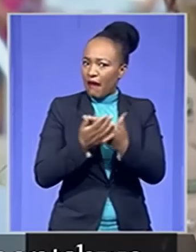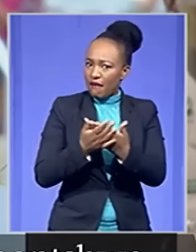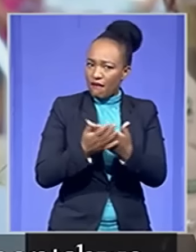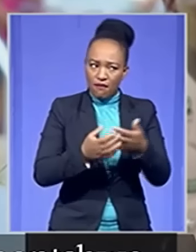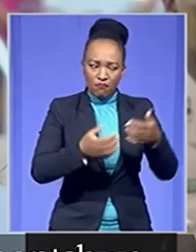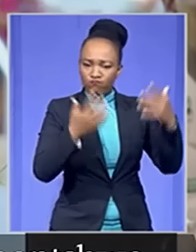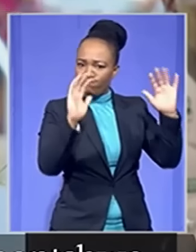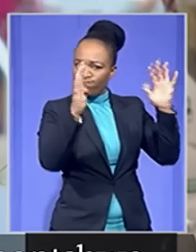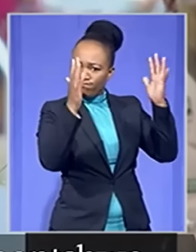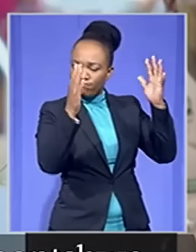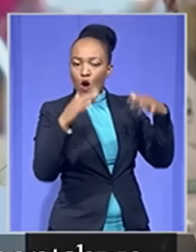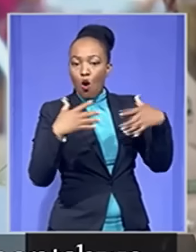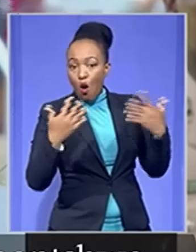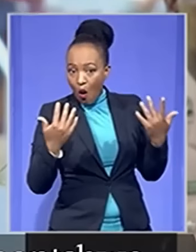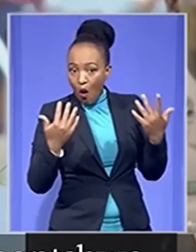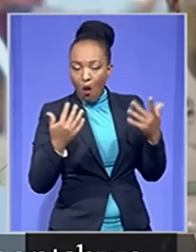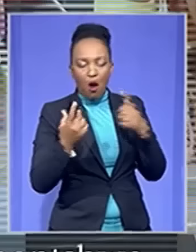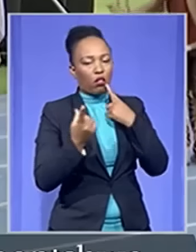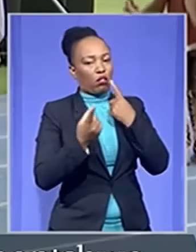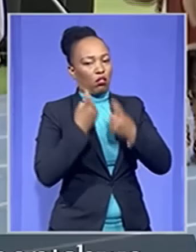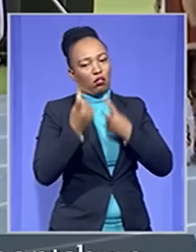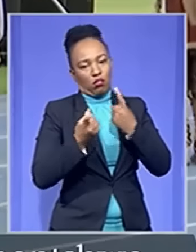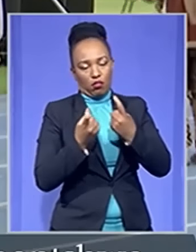back in lamentation.